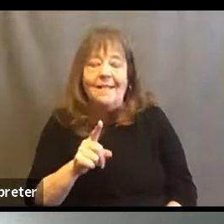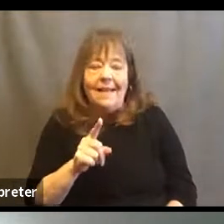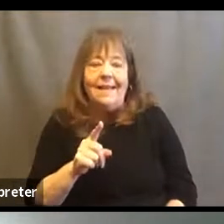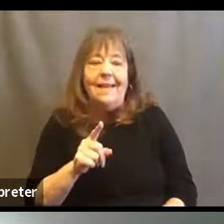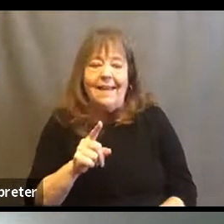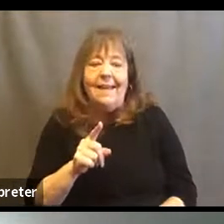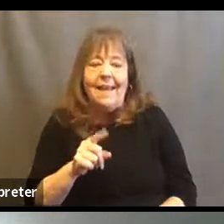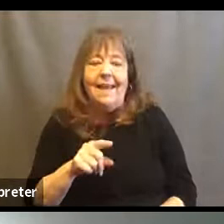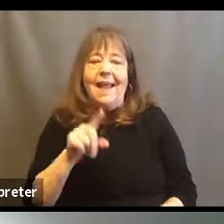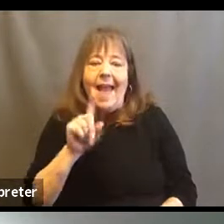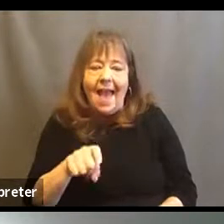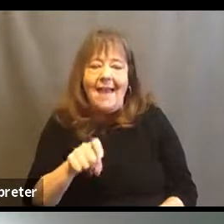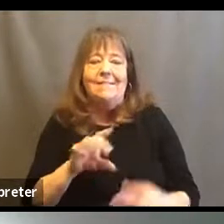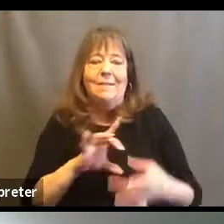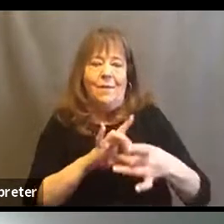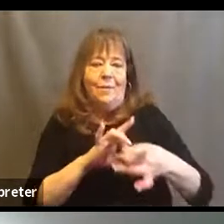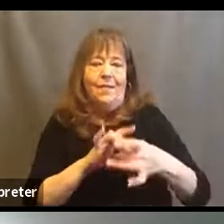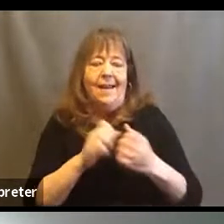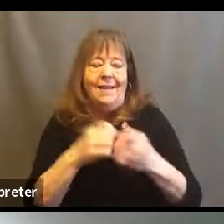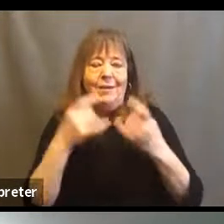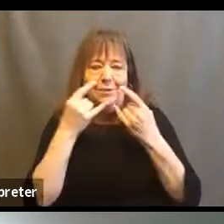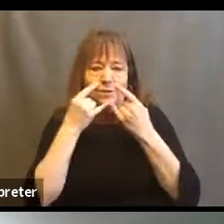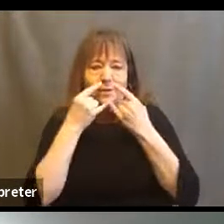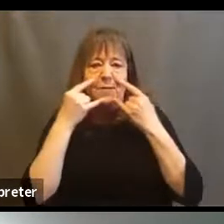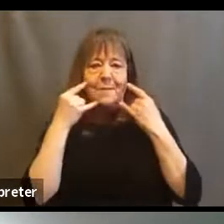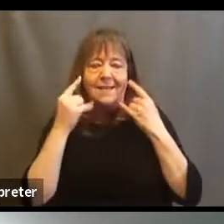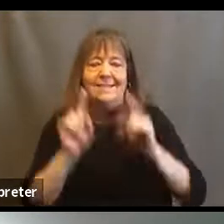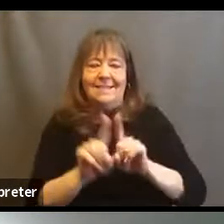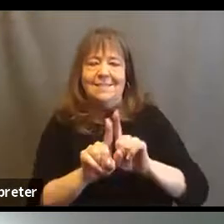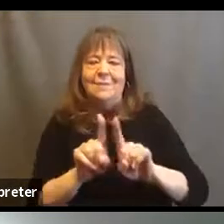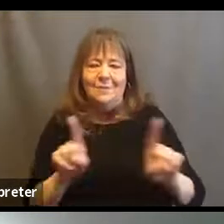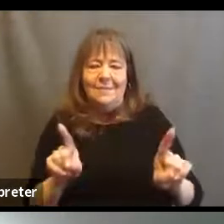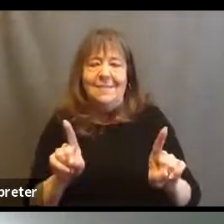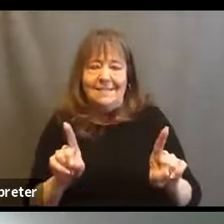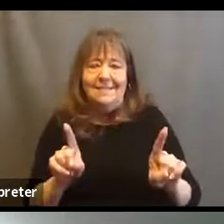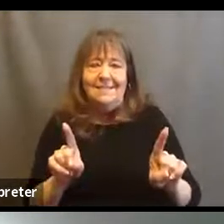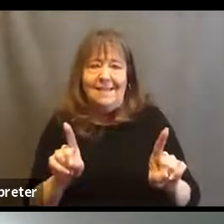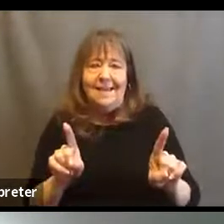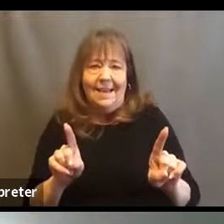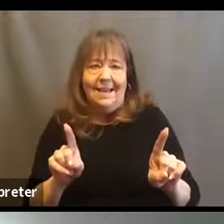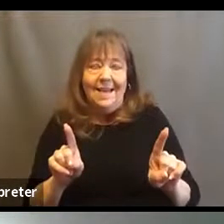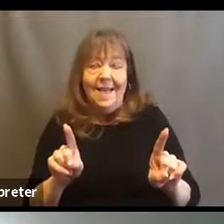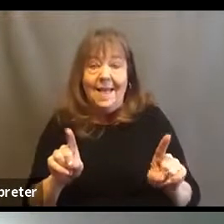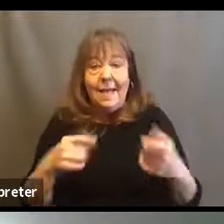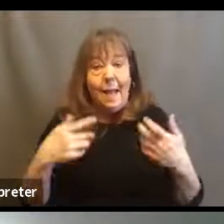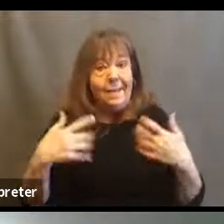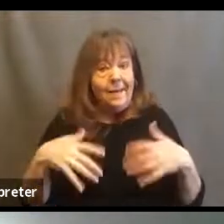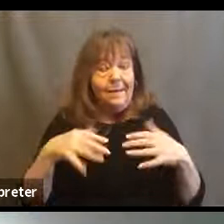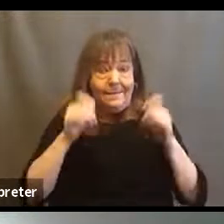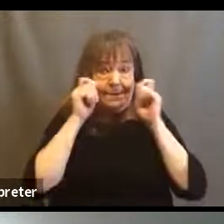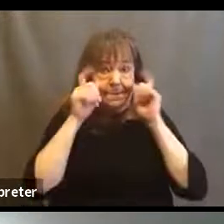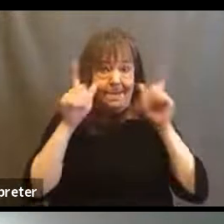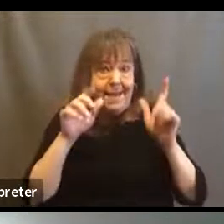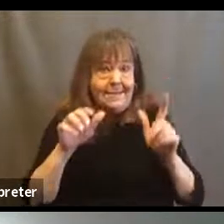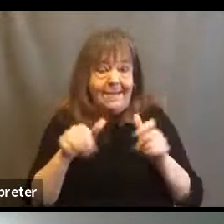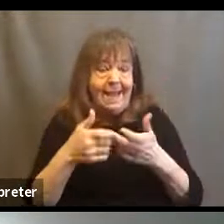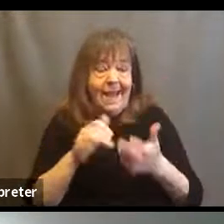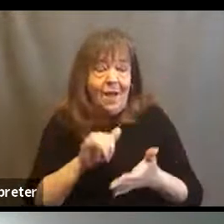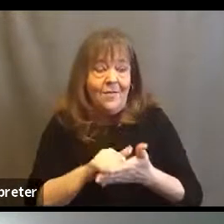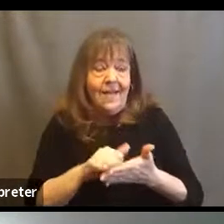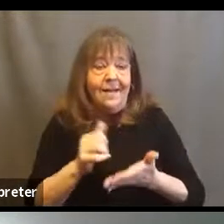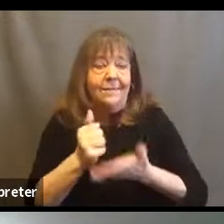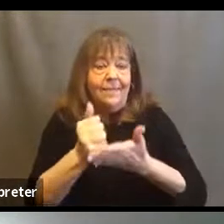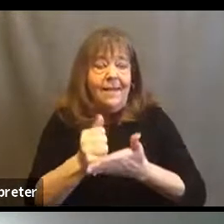the masking and social distancing that we've been employing here. It's amazing how those things can reduce the incidence